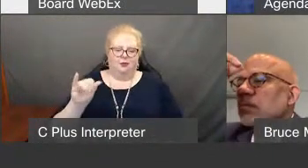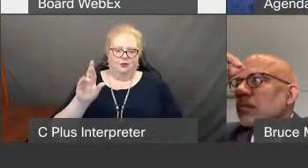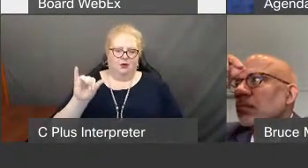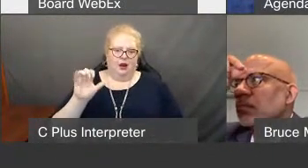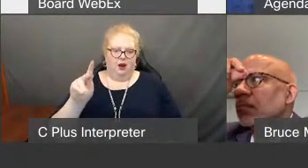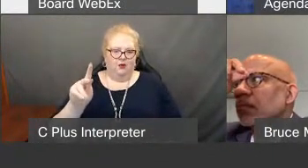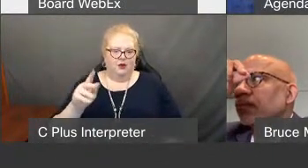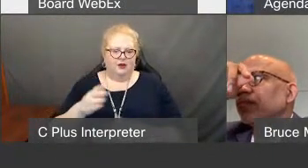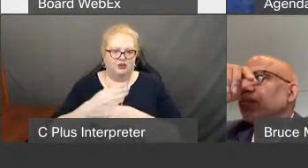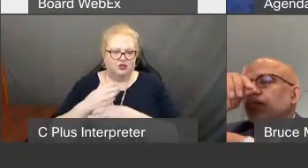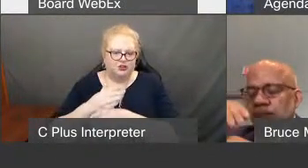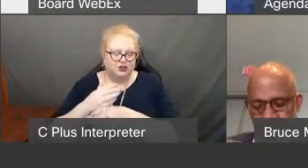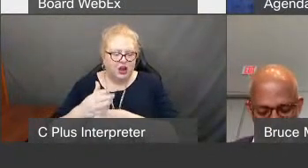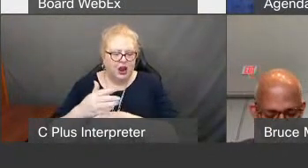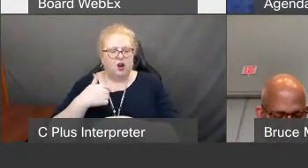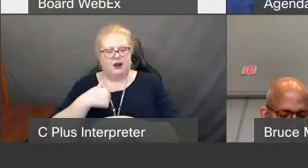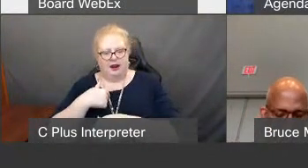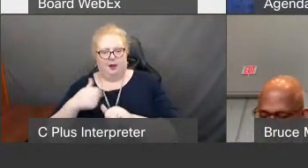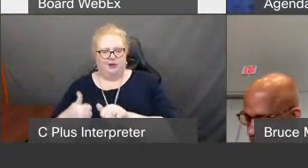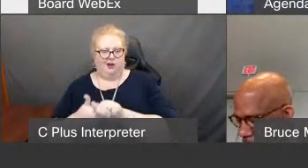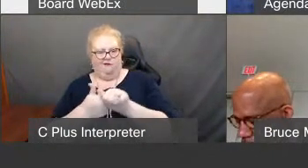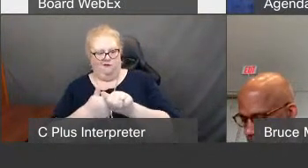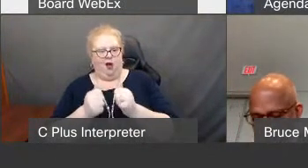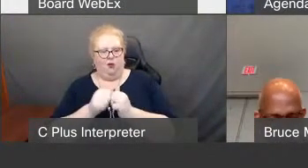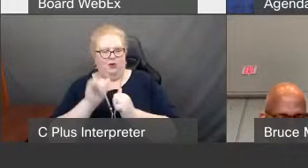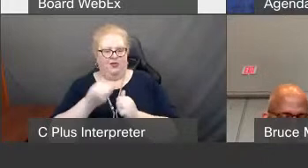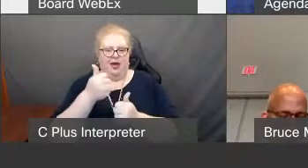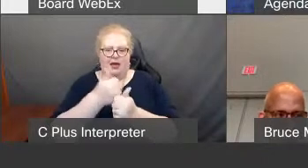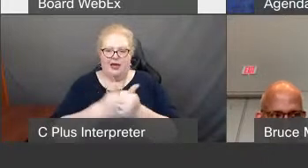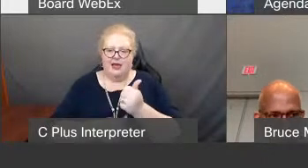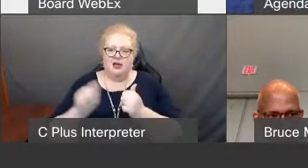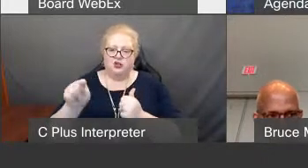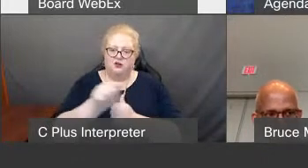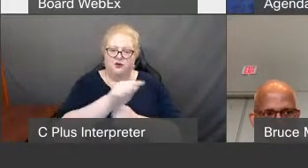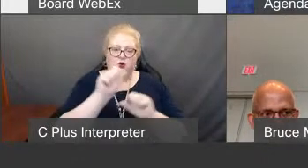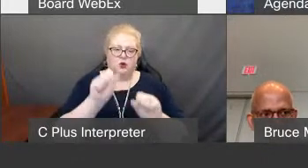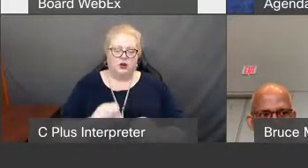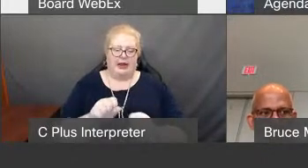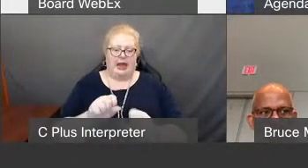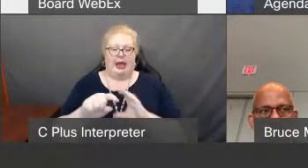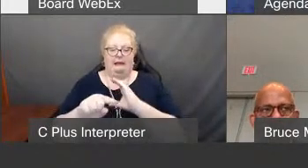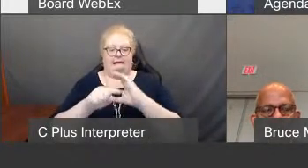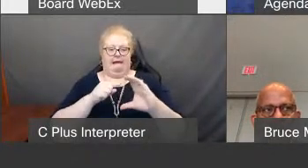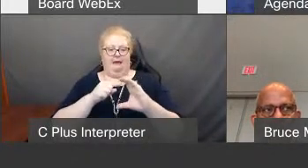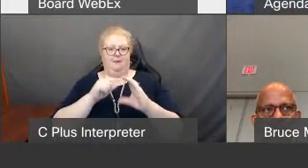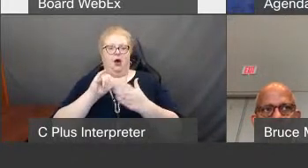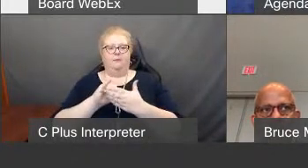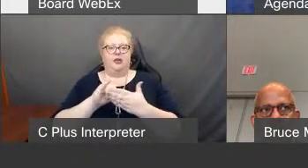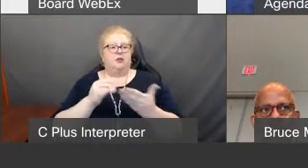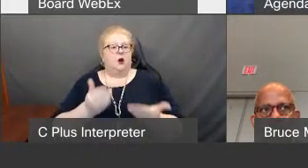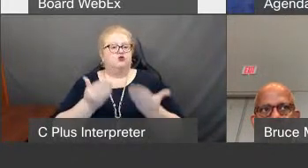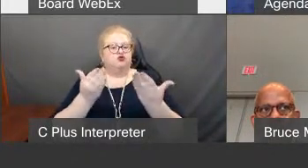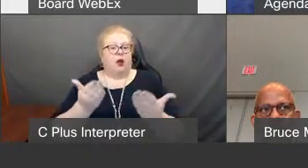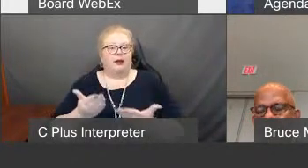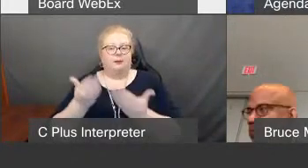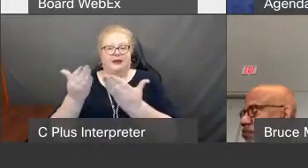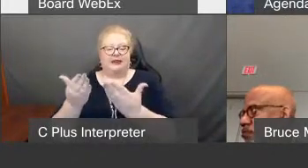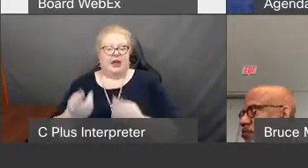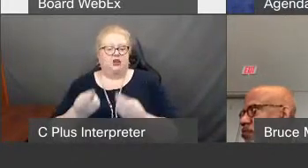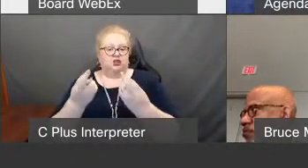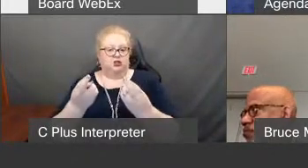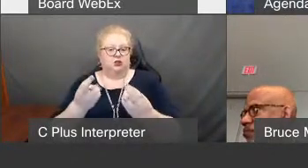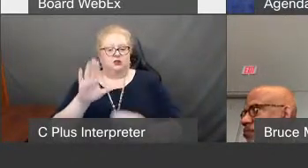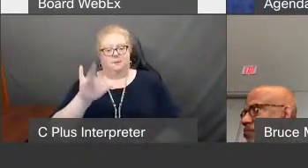dog it from that standpoint. If every board member can email me the recommendations by June